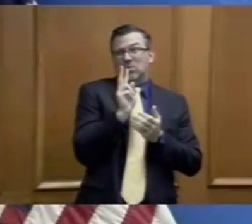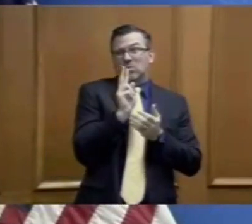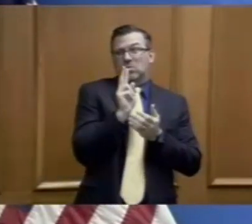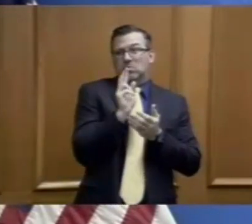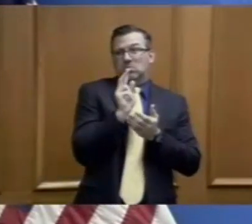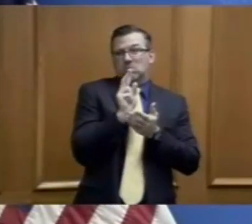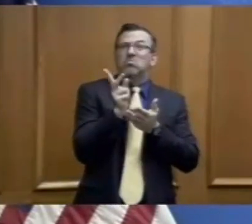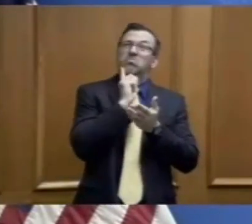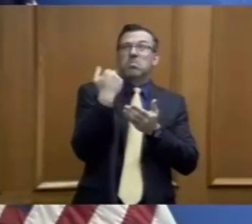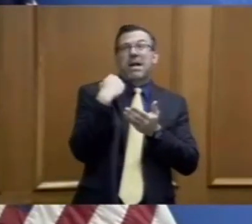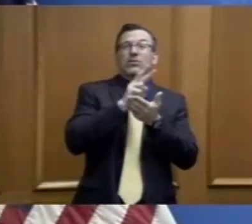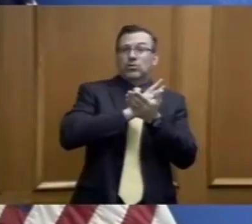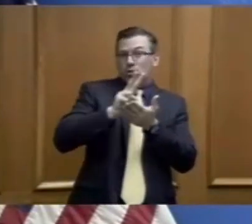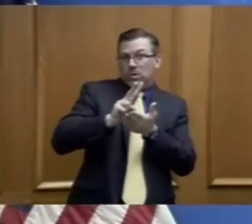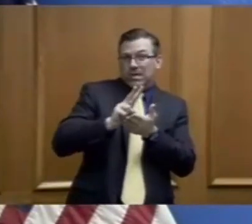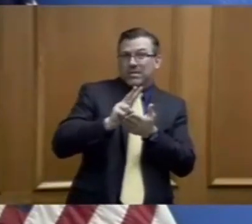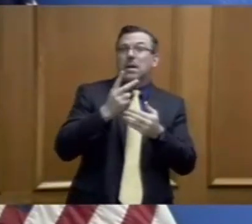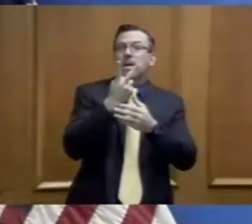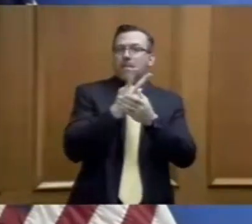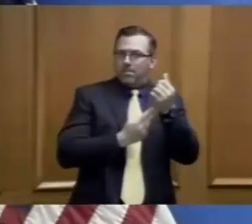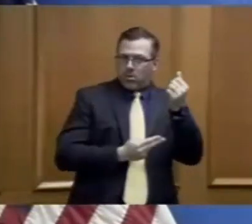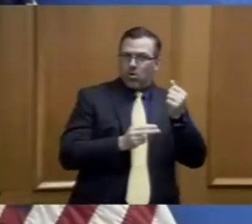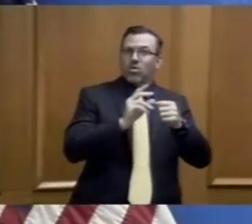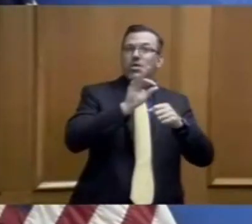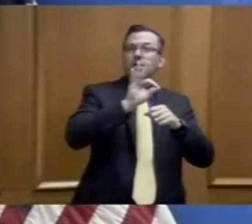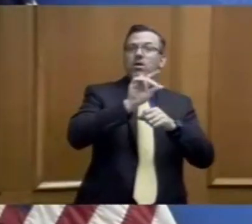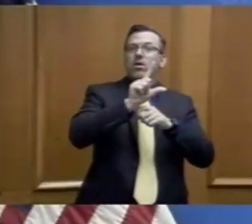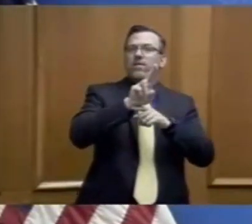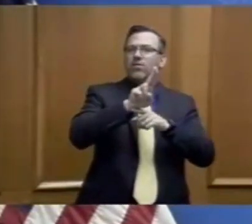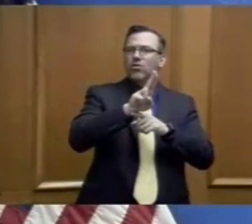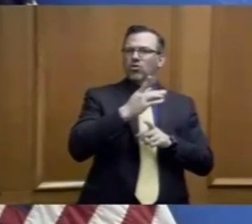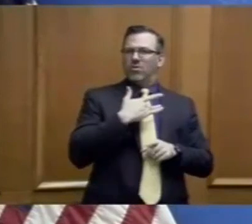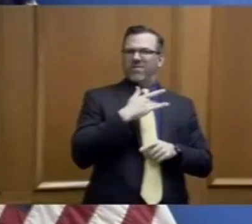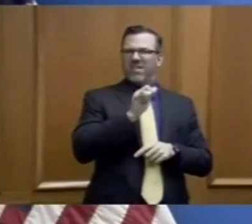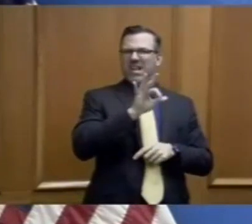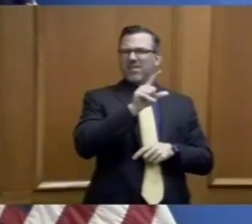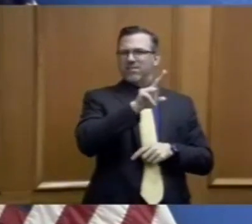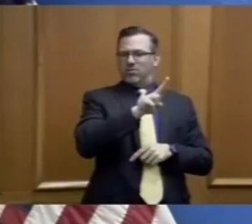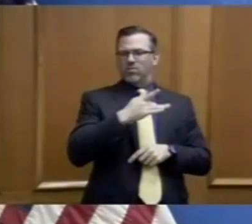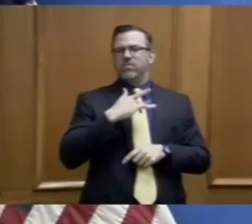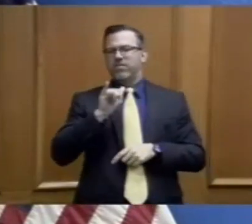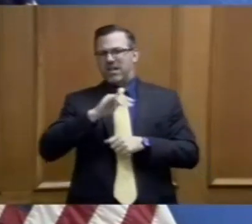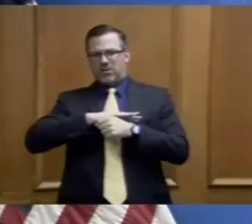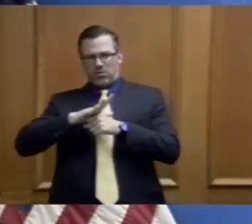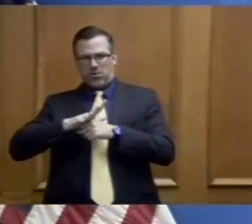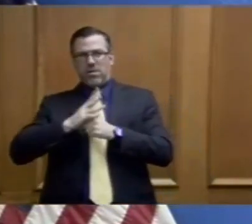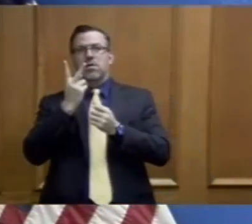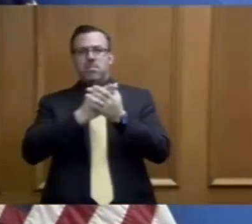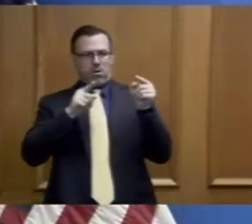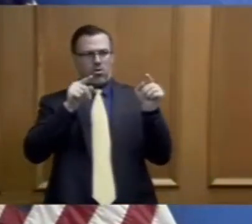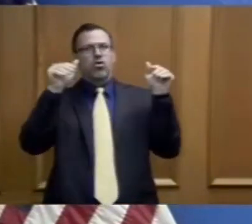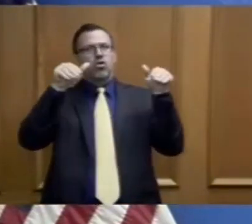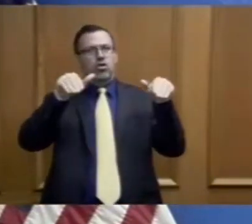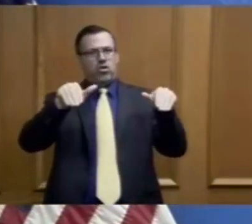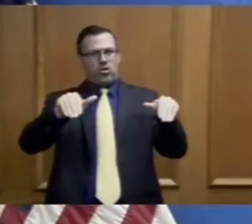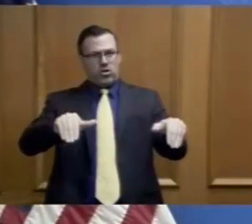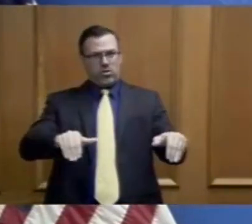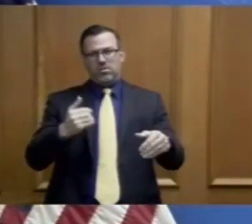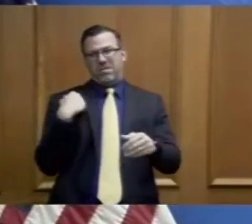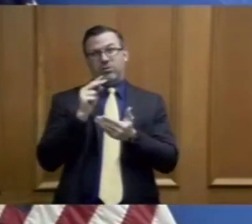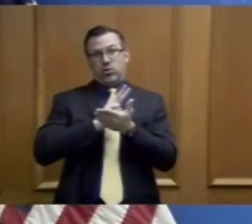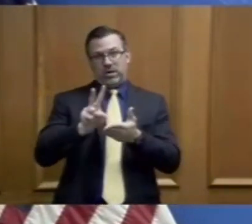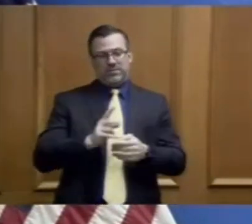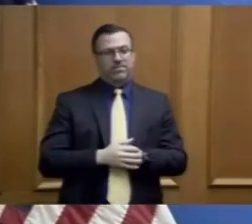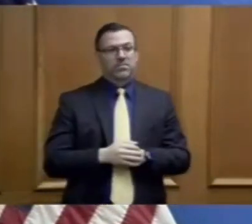been on the decrease in almost every hospital in Tennessee. So we're meeting that important benchmark. For more than 2